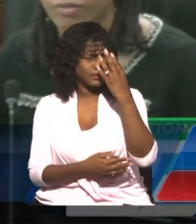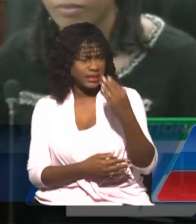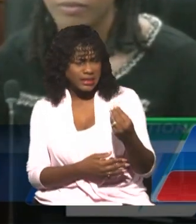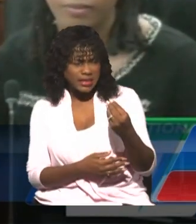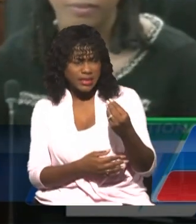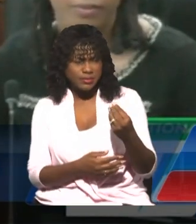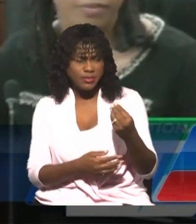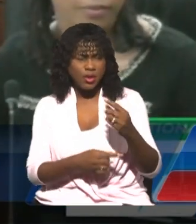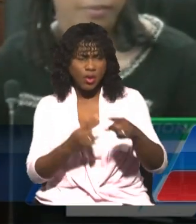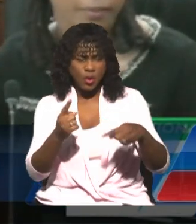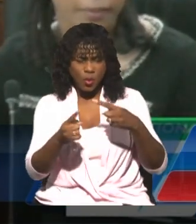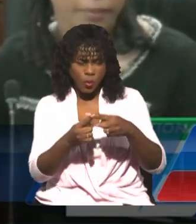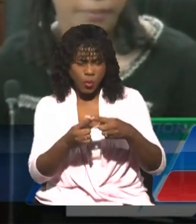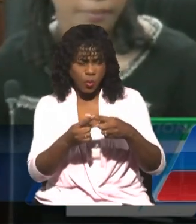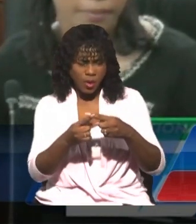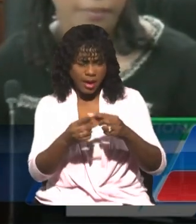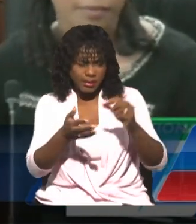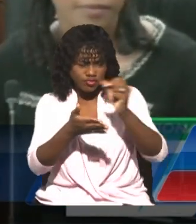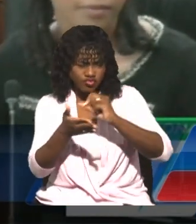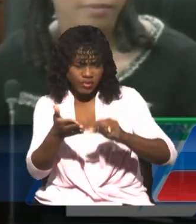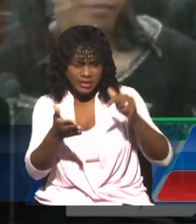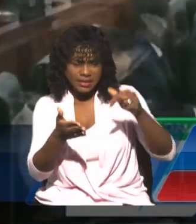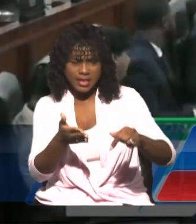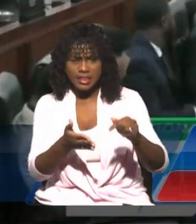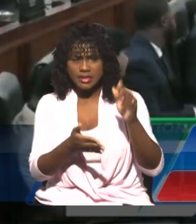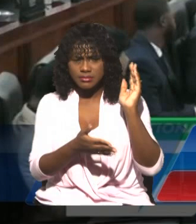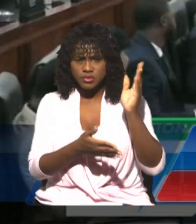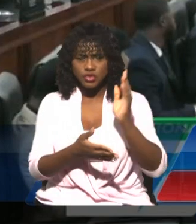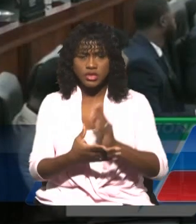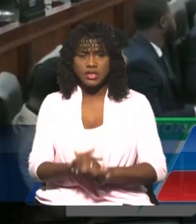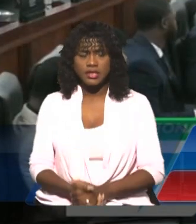job when constructing this motion. Thank you, Mr. Speaker.